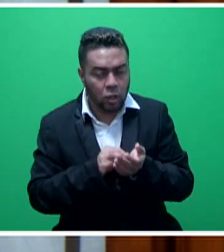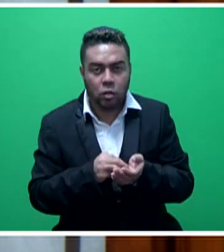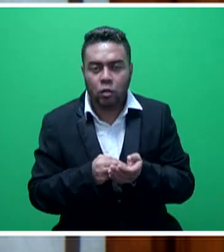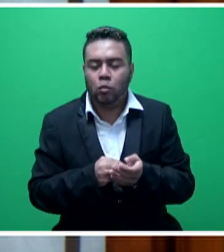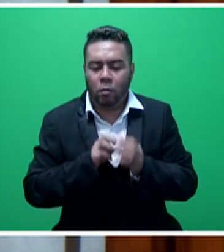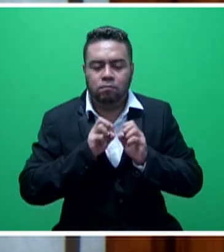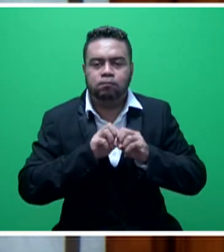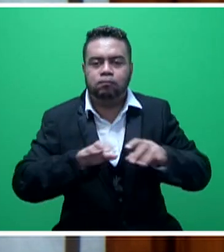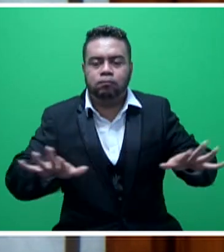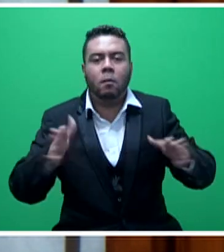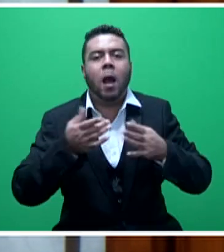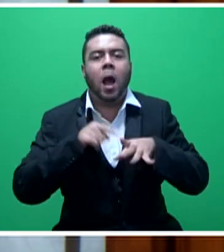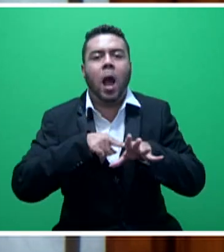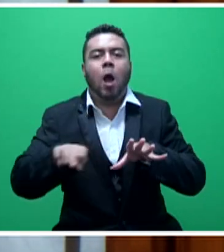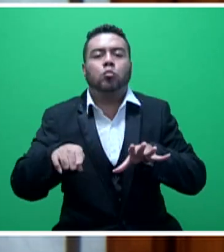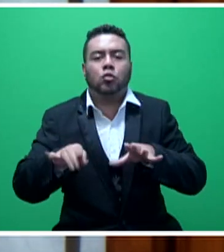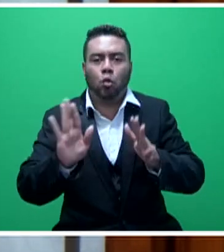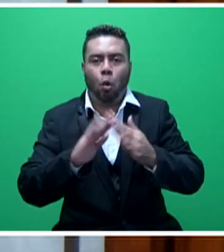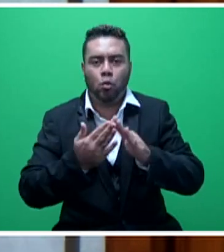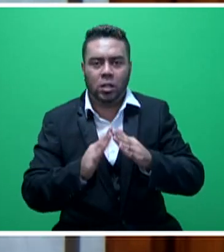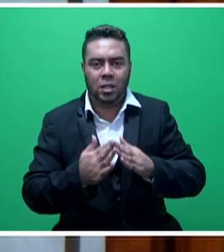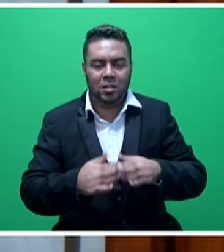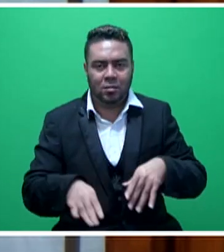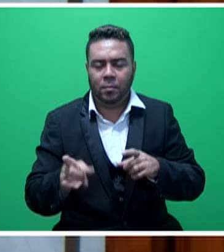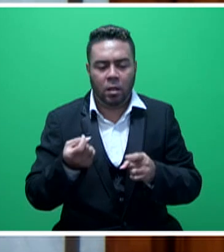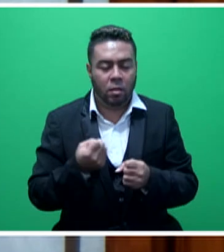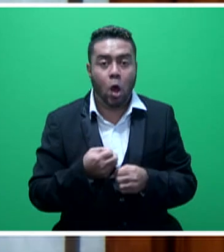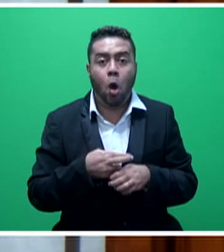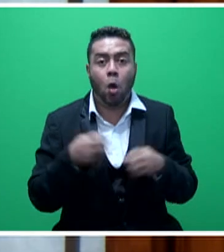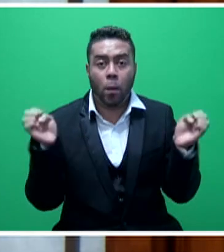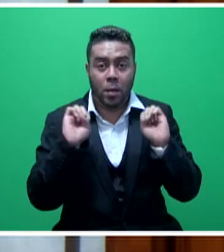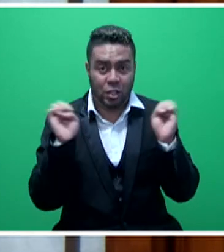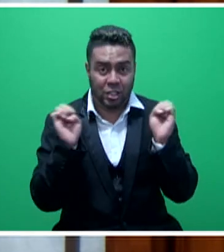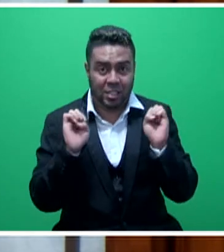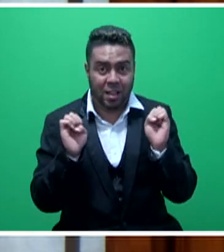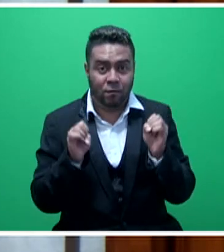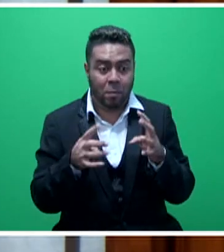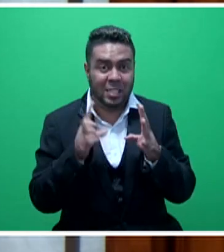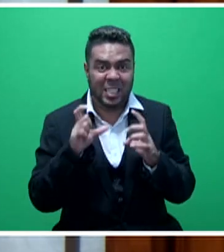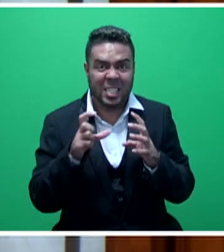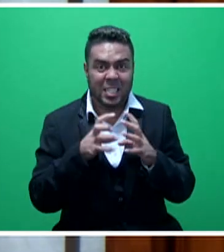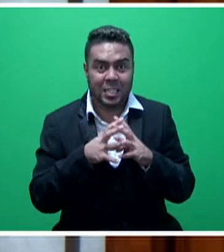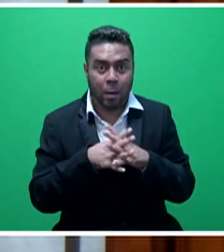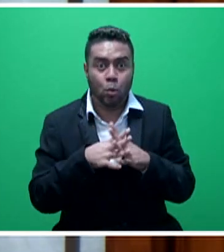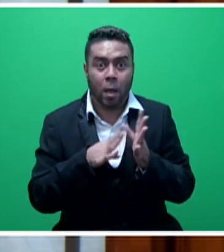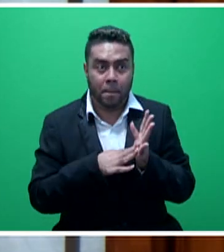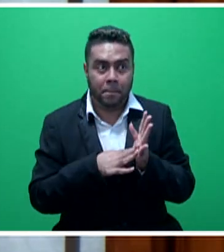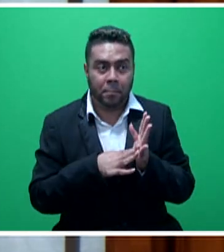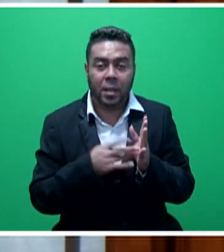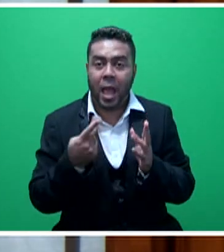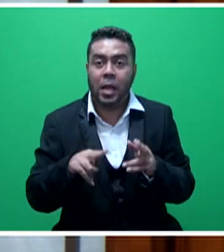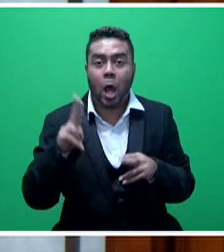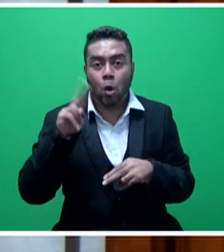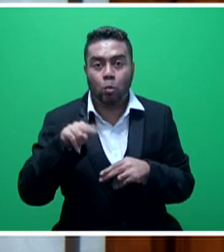the community lives. The rolling out of emergency department services from CWM to Valelevu and the Sori Health